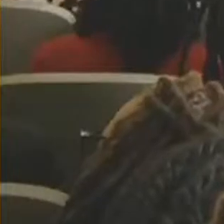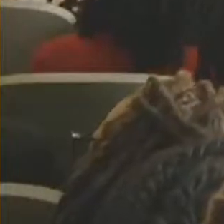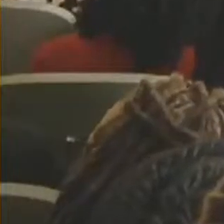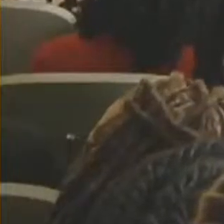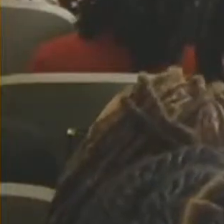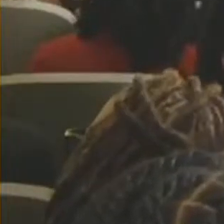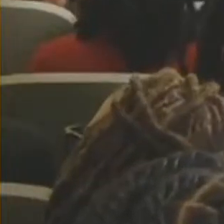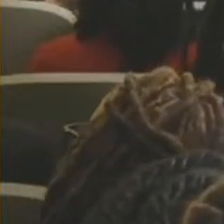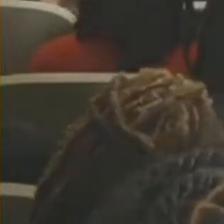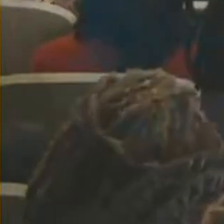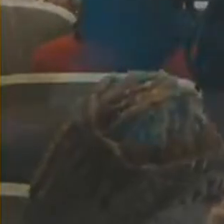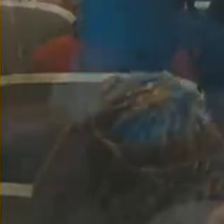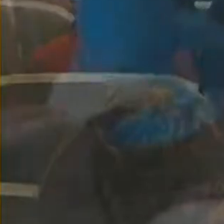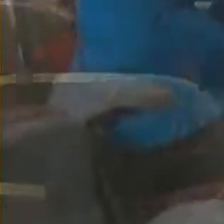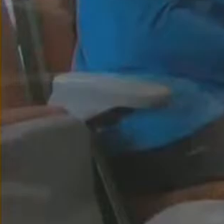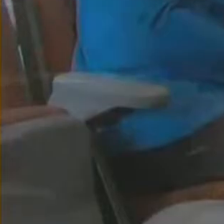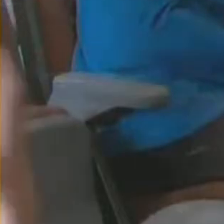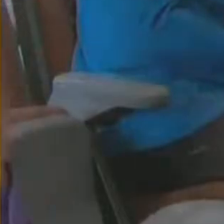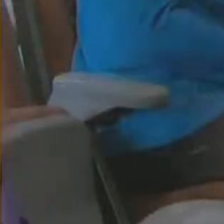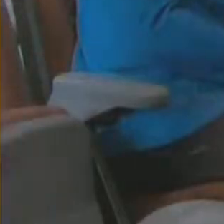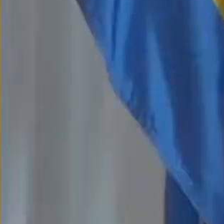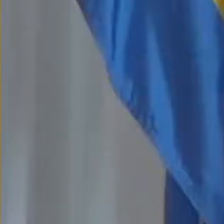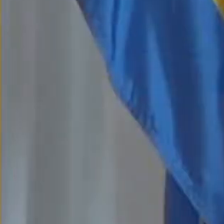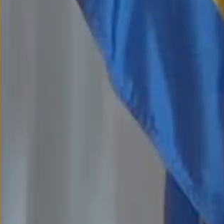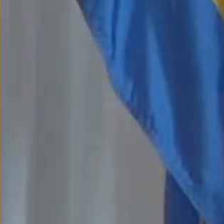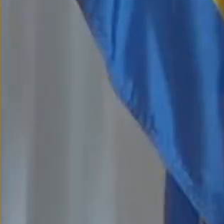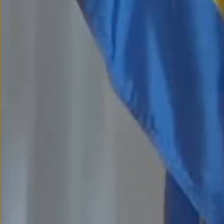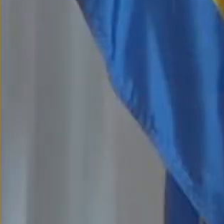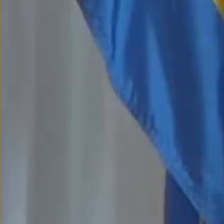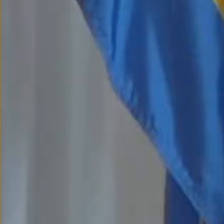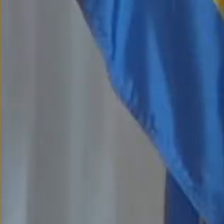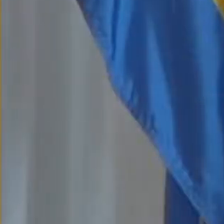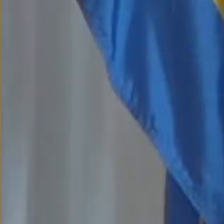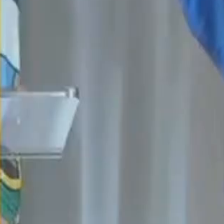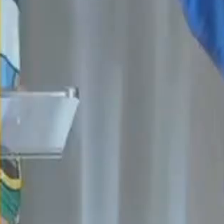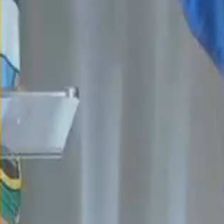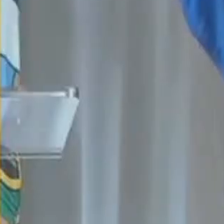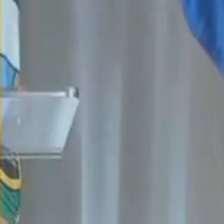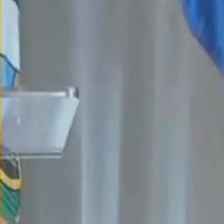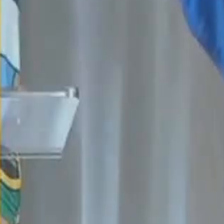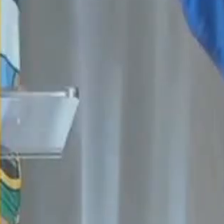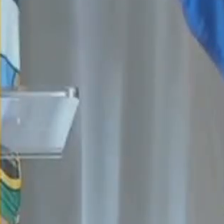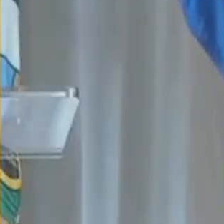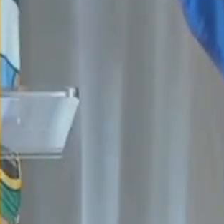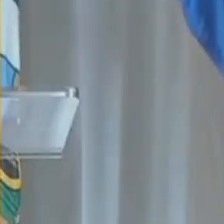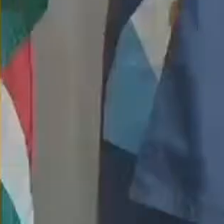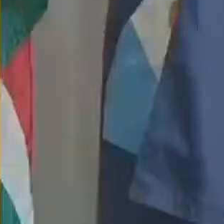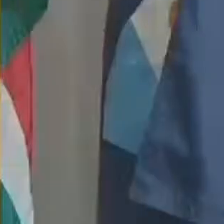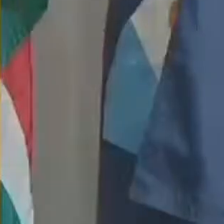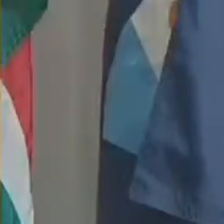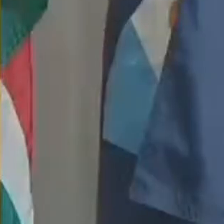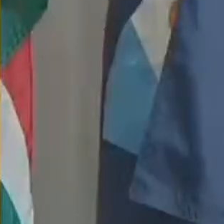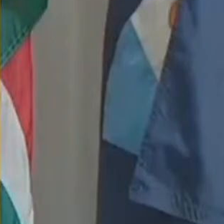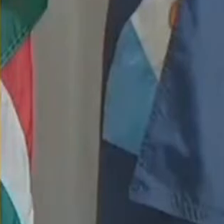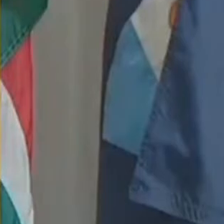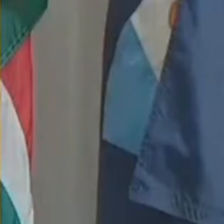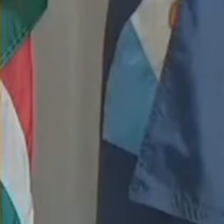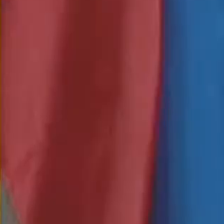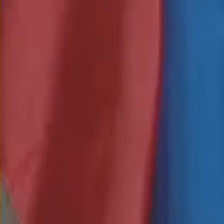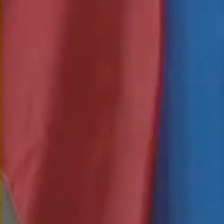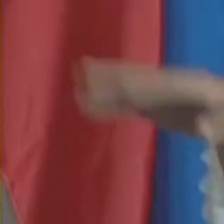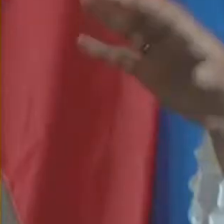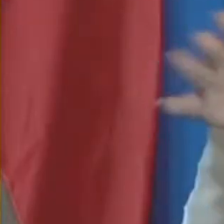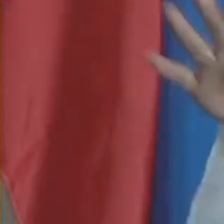The Youth Summit is a platform for youth to share, find their own voice, and contribute to the future. The theme